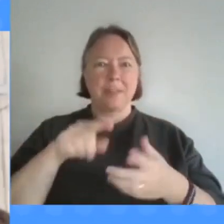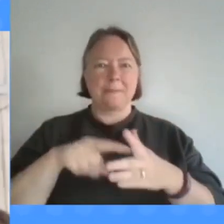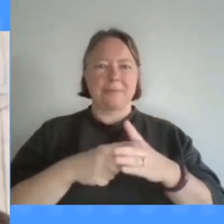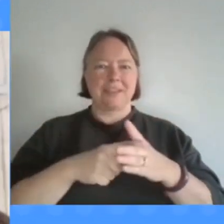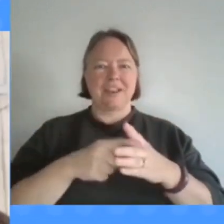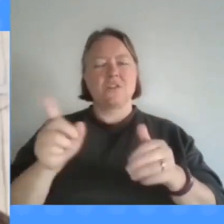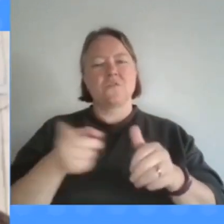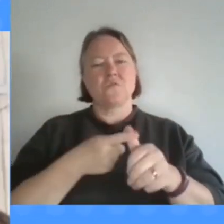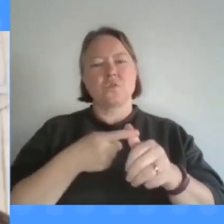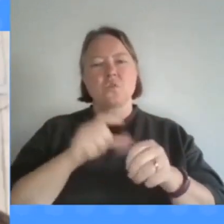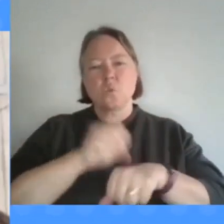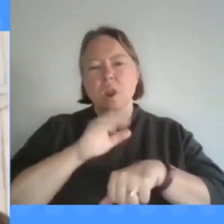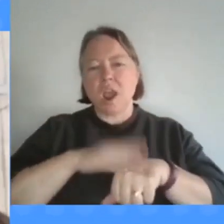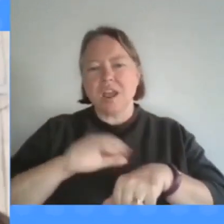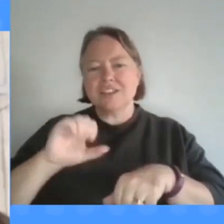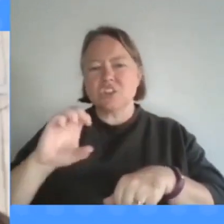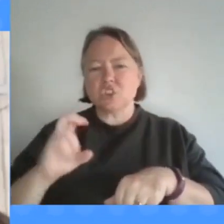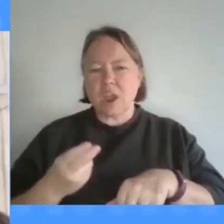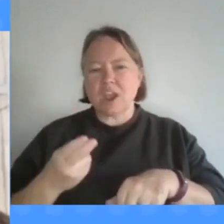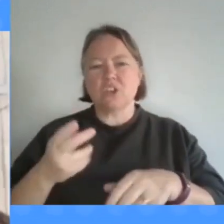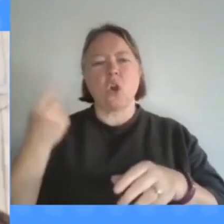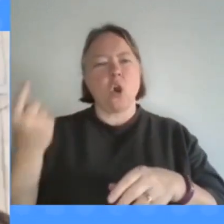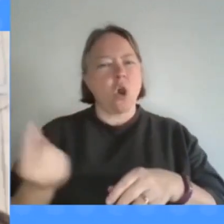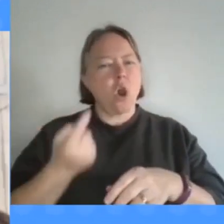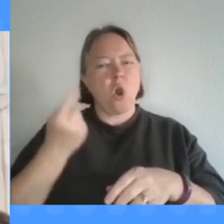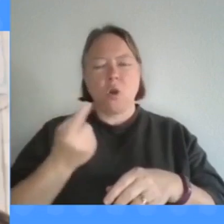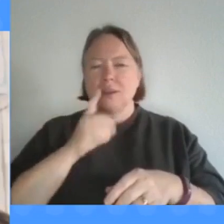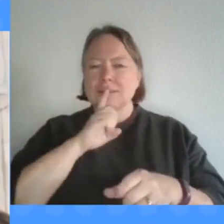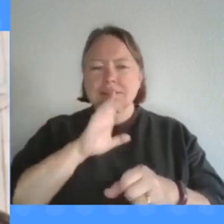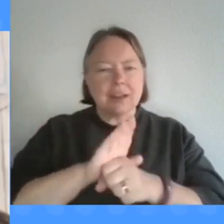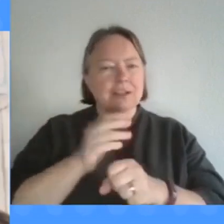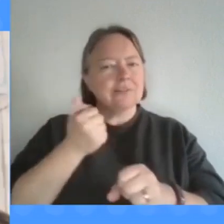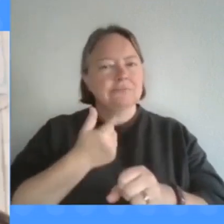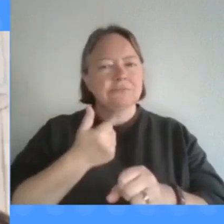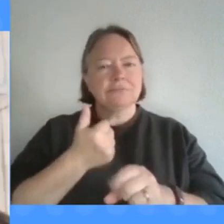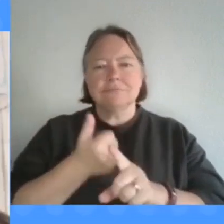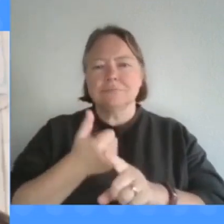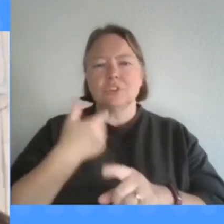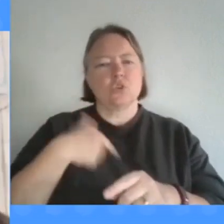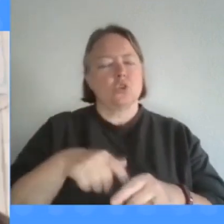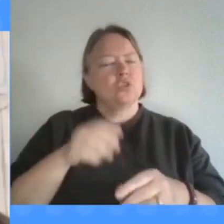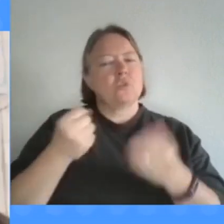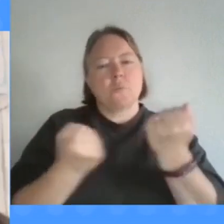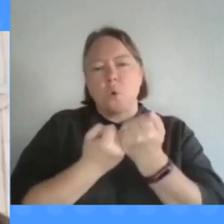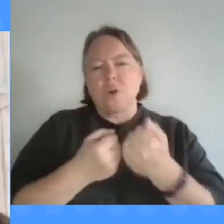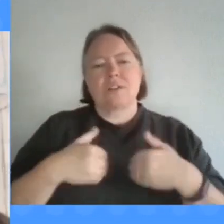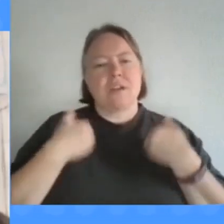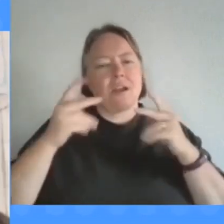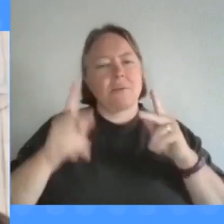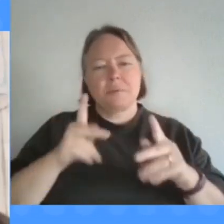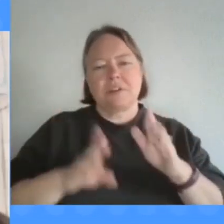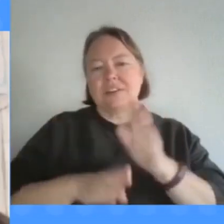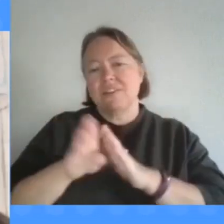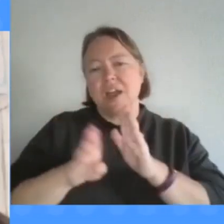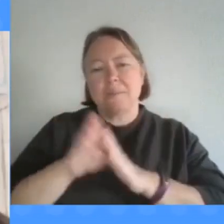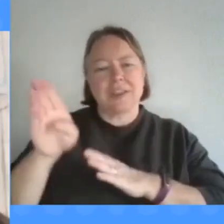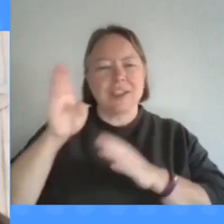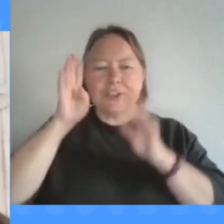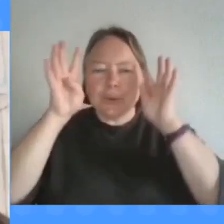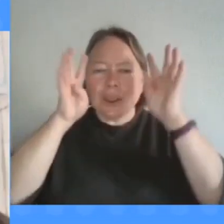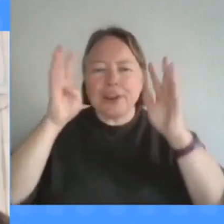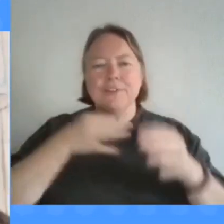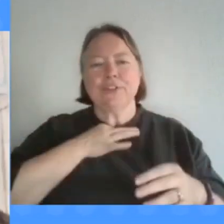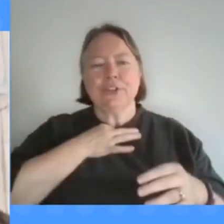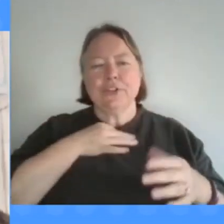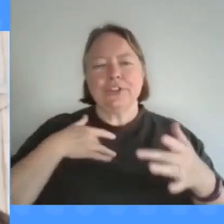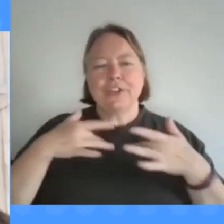first started working on Scratch, we've always been dedicated to supporting young people developing as creative, curious,